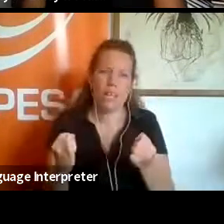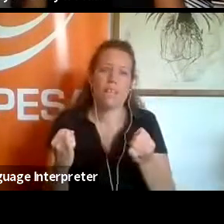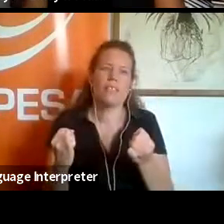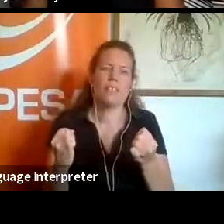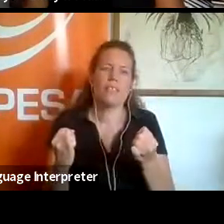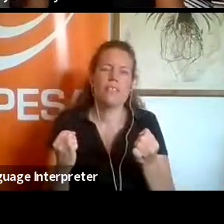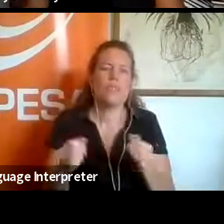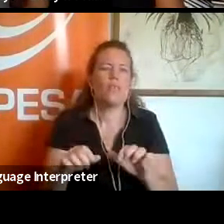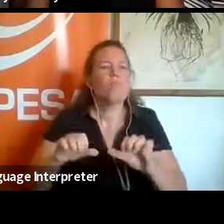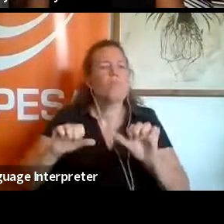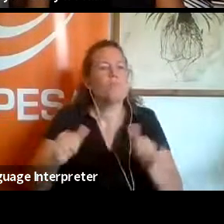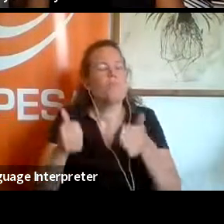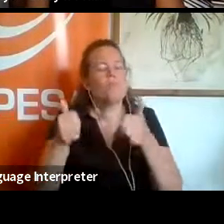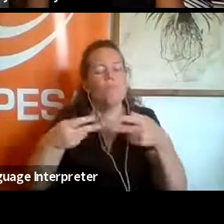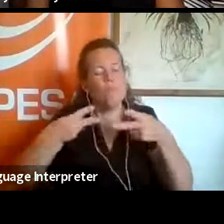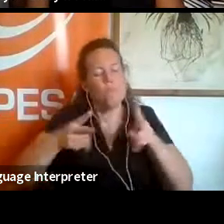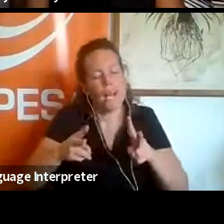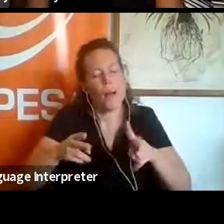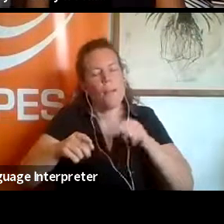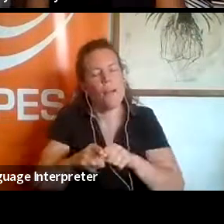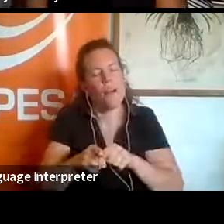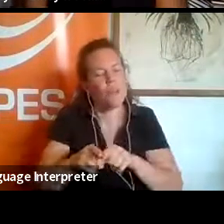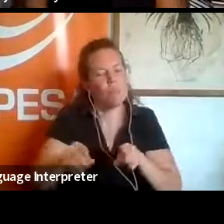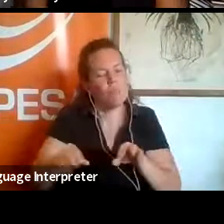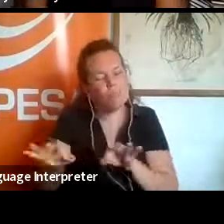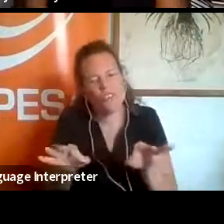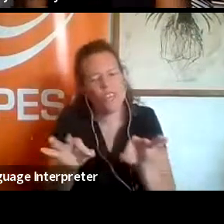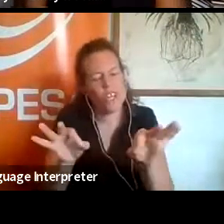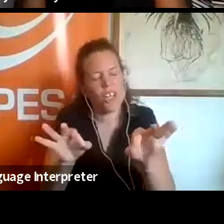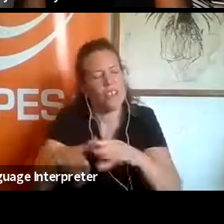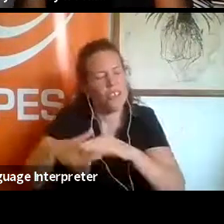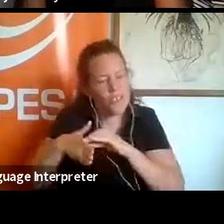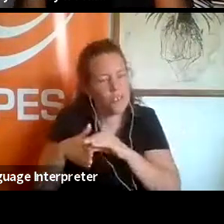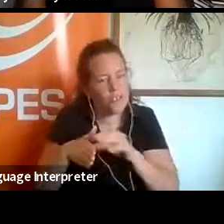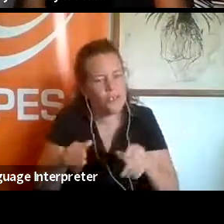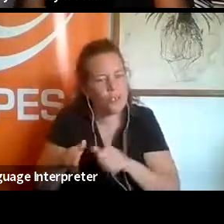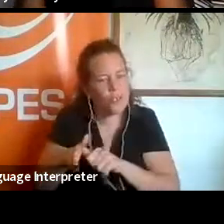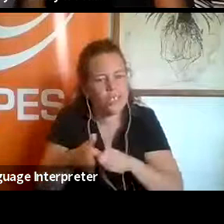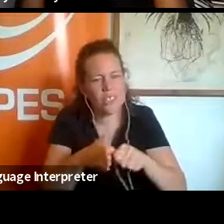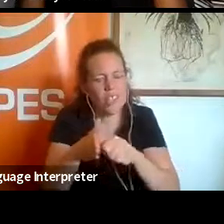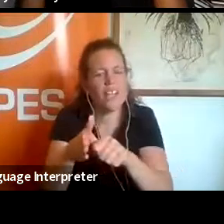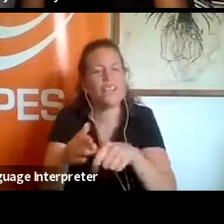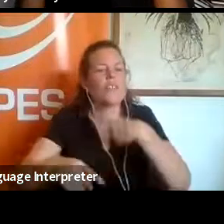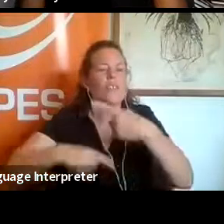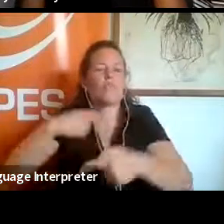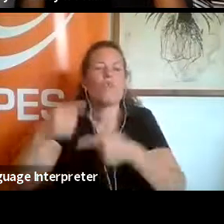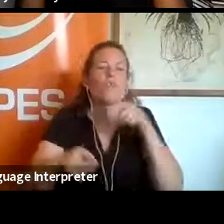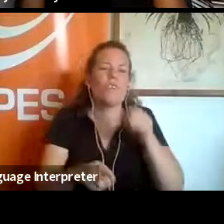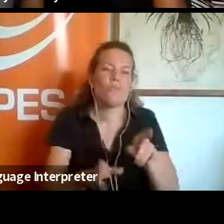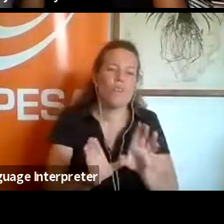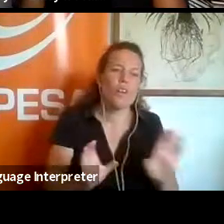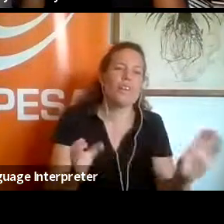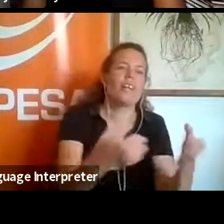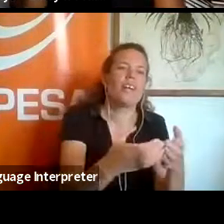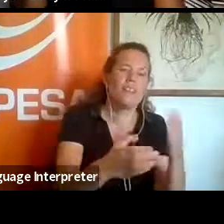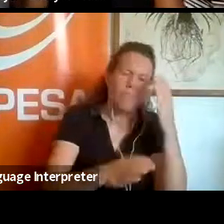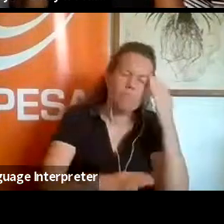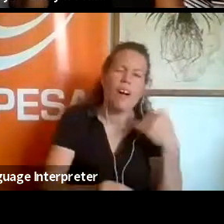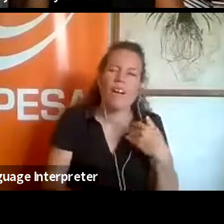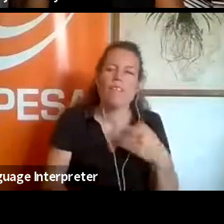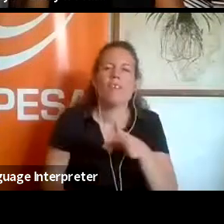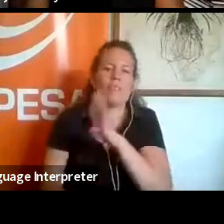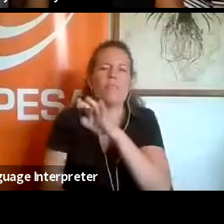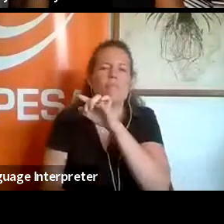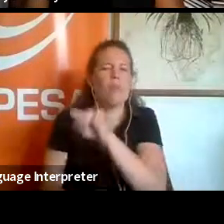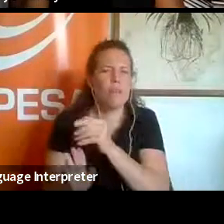charter, that could serve or guide the processes of the council. I'm sure Barbara will talk about that